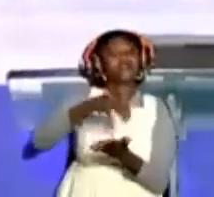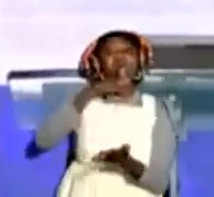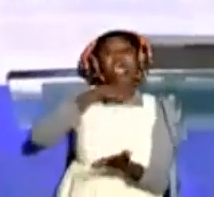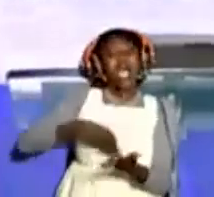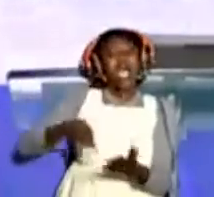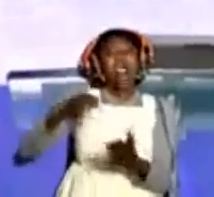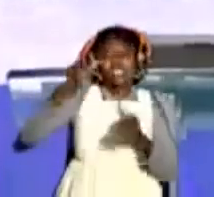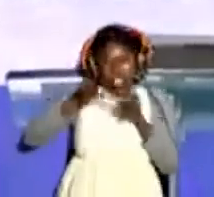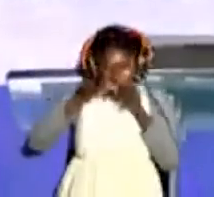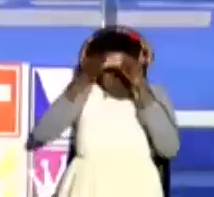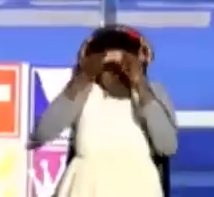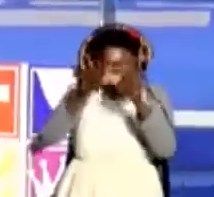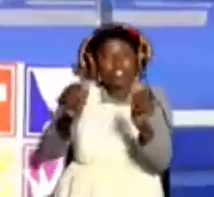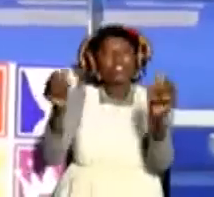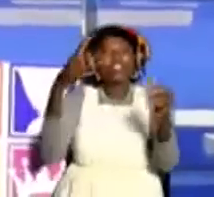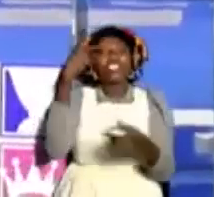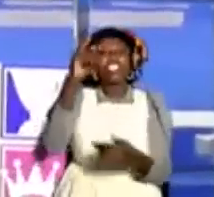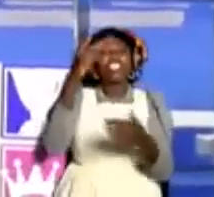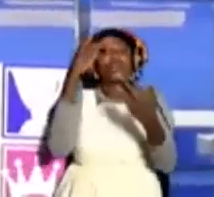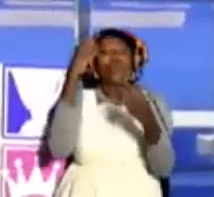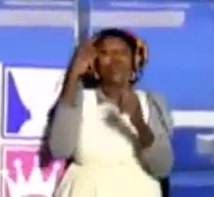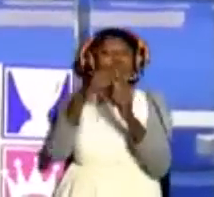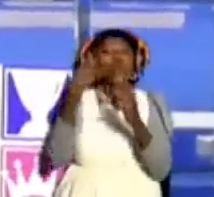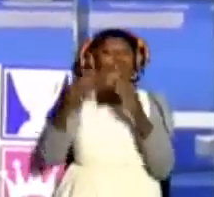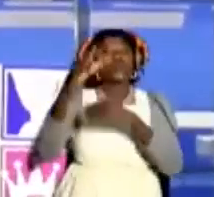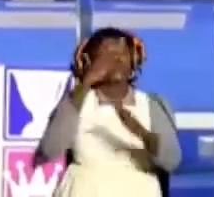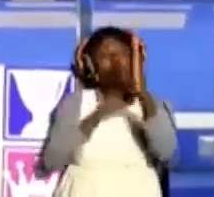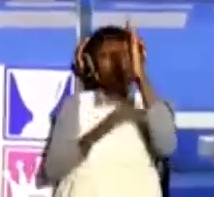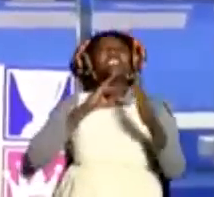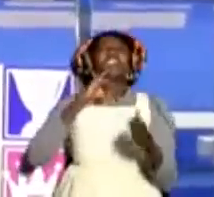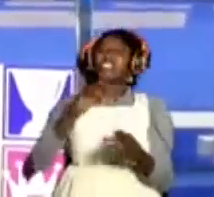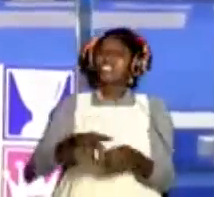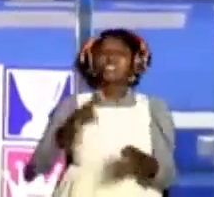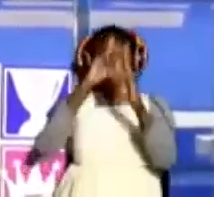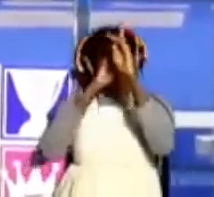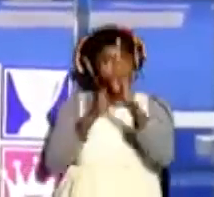and they maintained the word of God. It's a privilege.